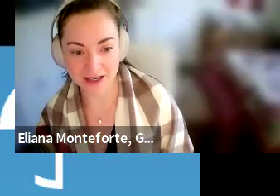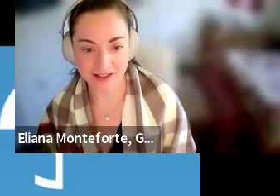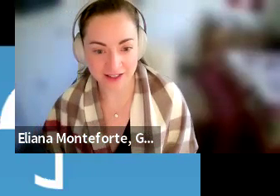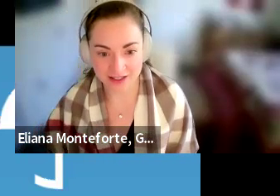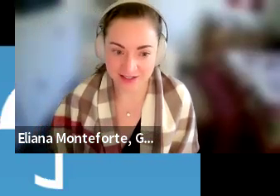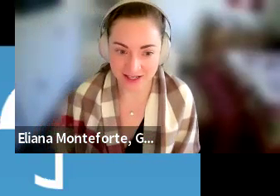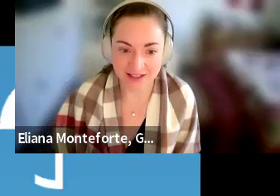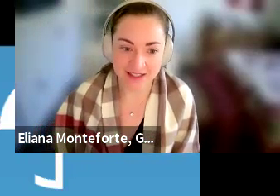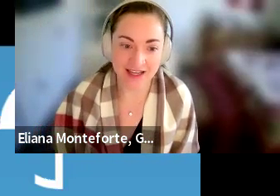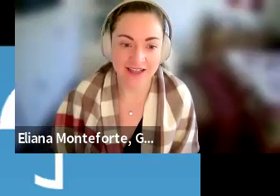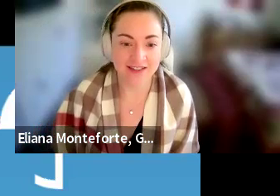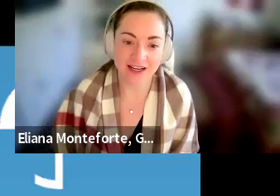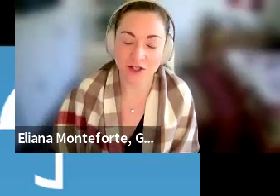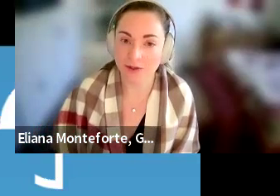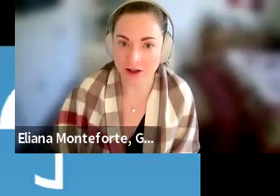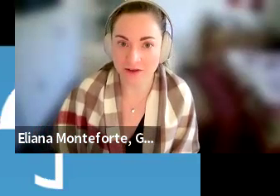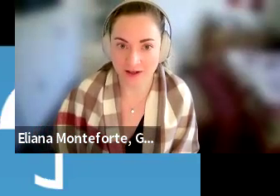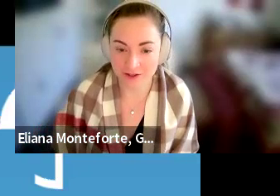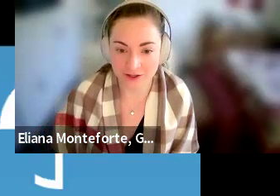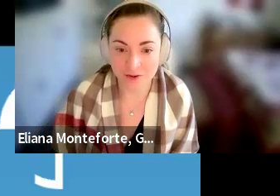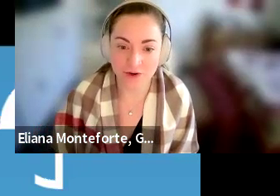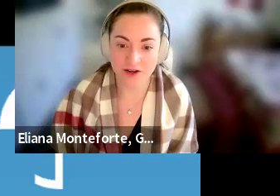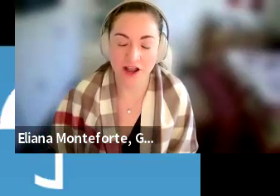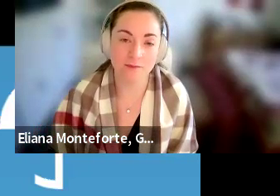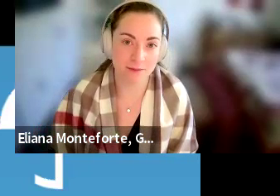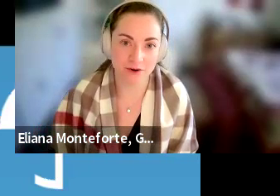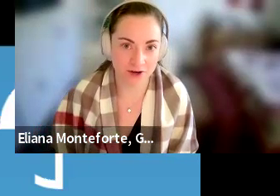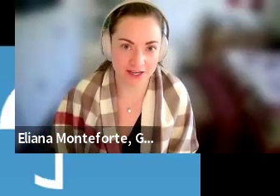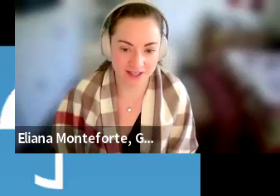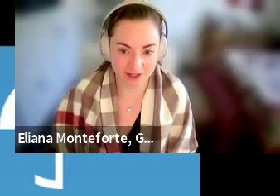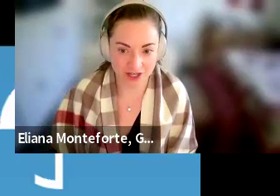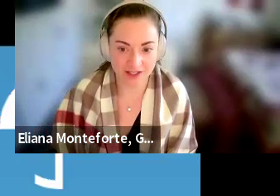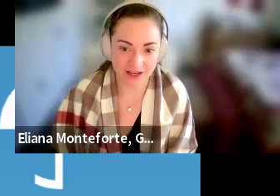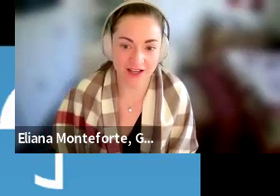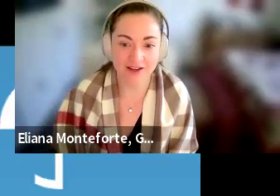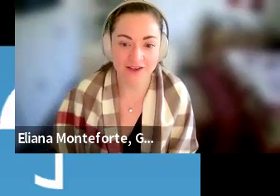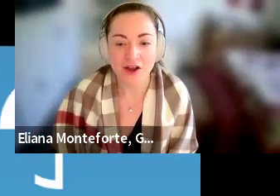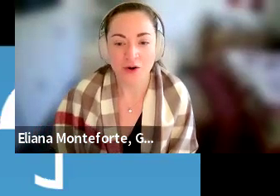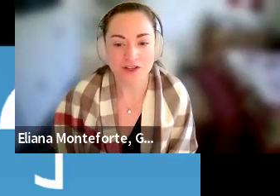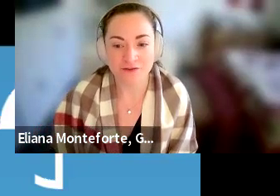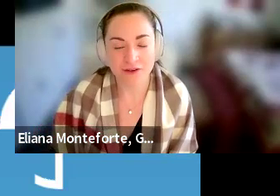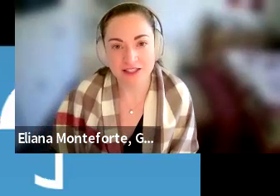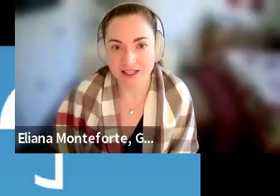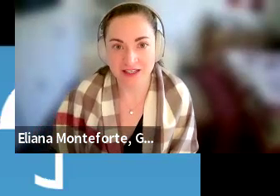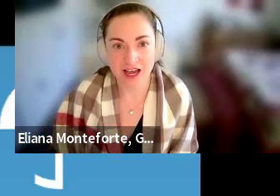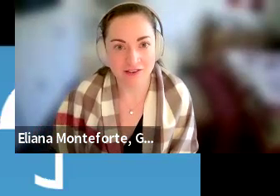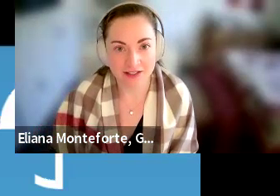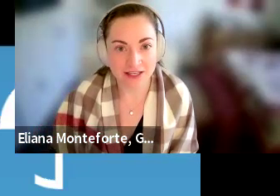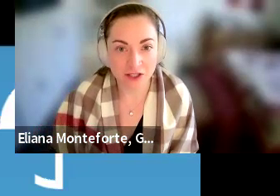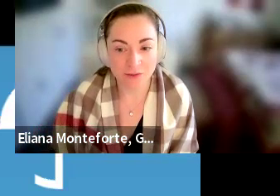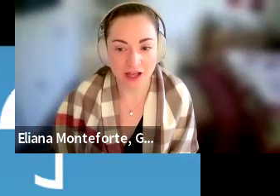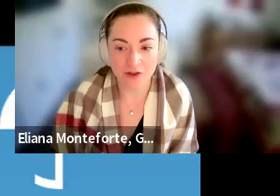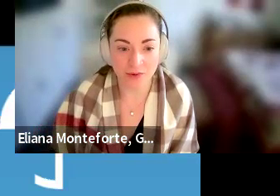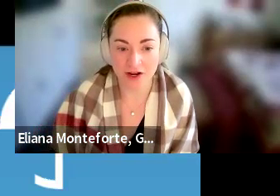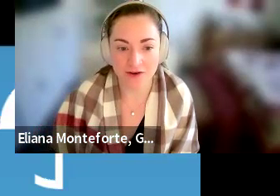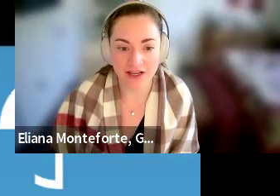letter writing is done. And at Global Health Council, we're a member organization and we're devoted to